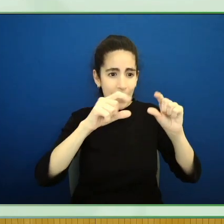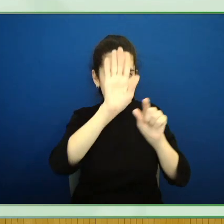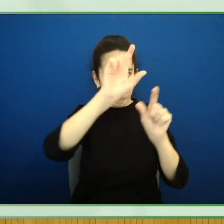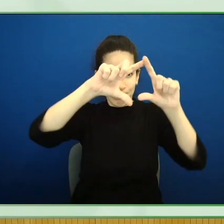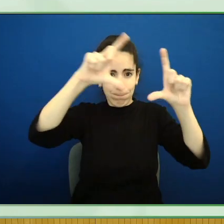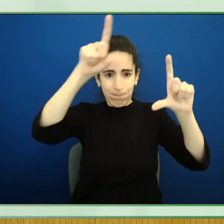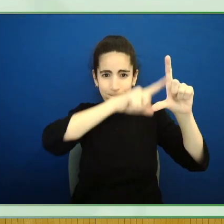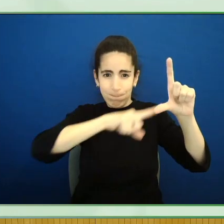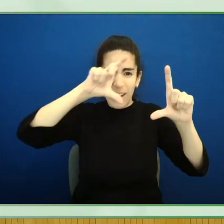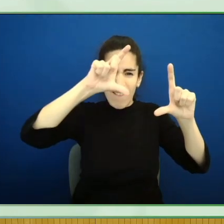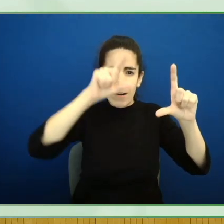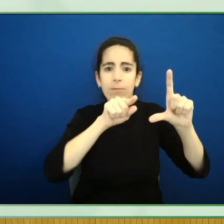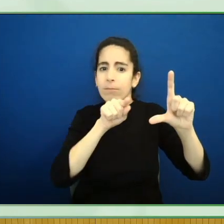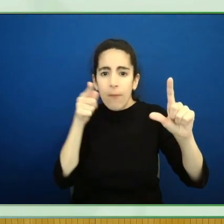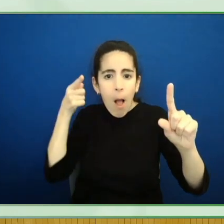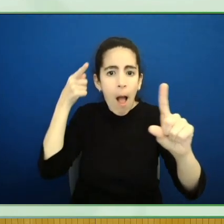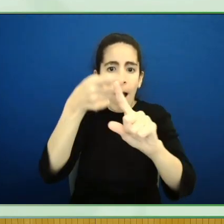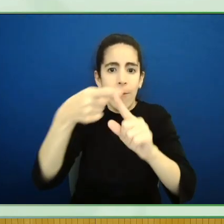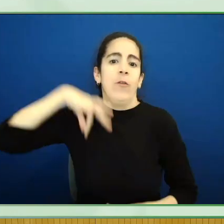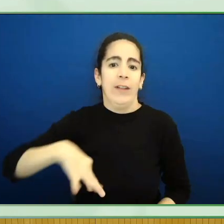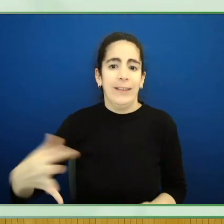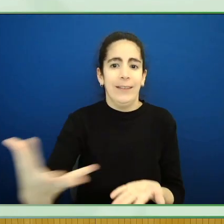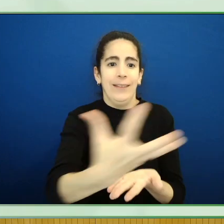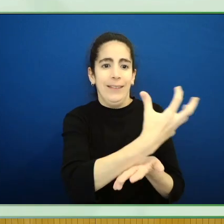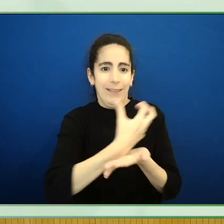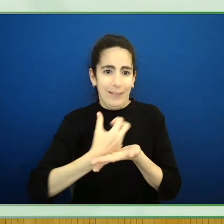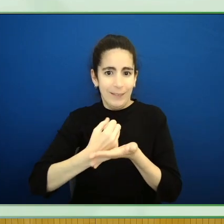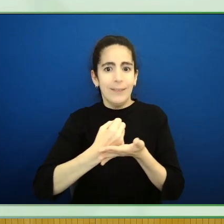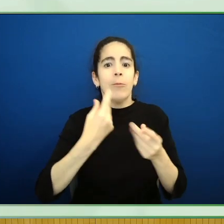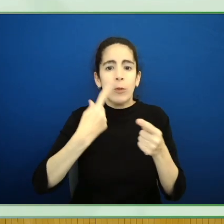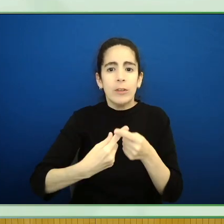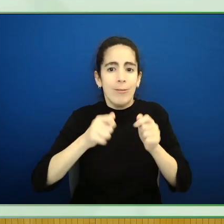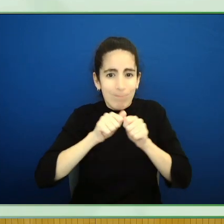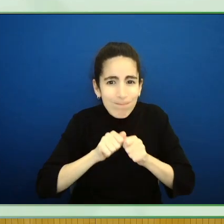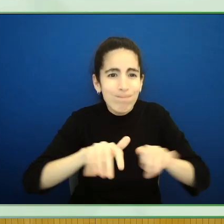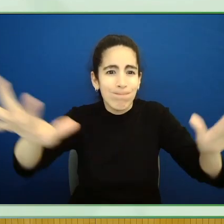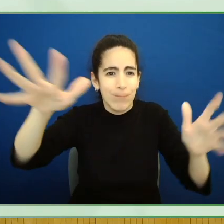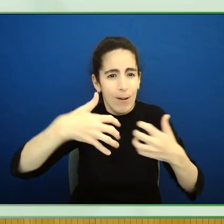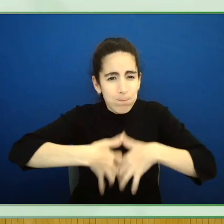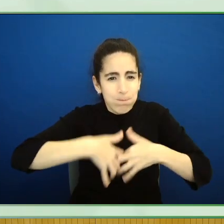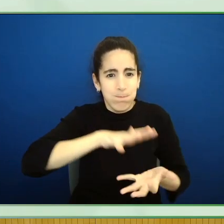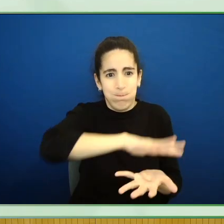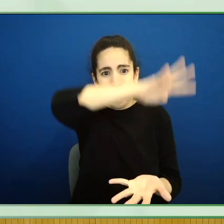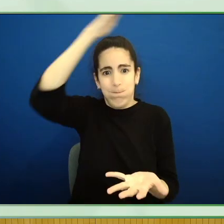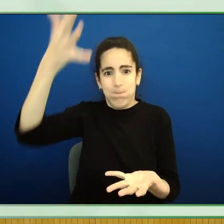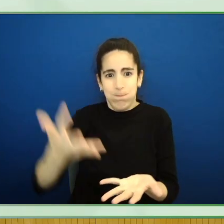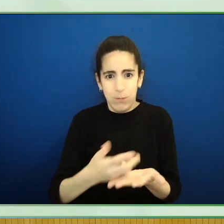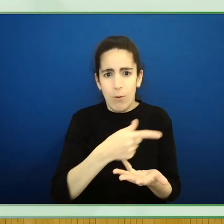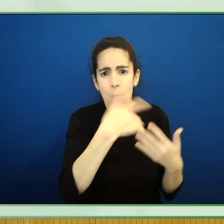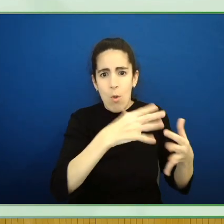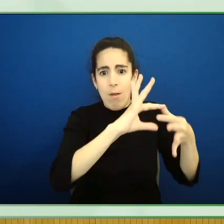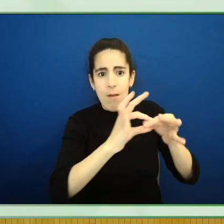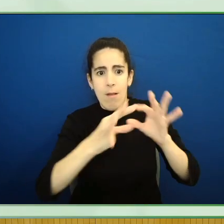assembly, you've got jobs for people with disabilities, refurbishing, lower transportation costs. When we sell